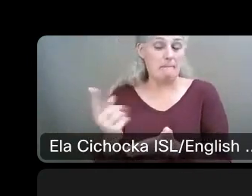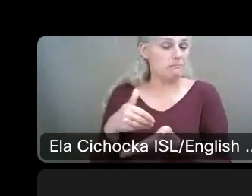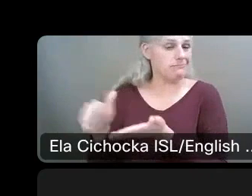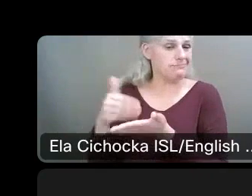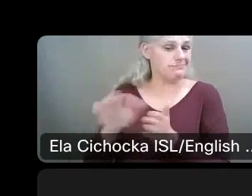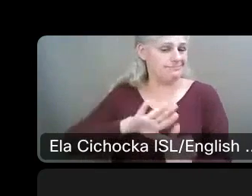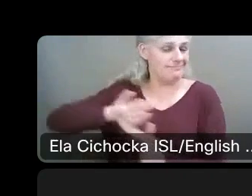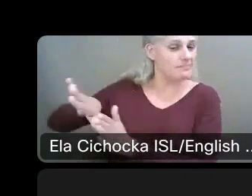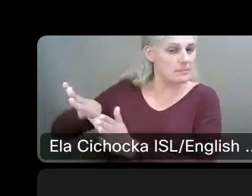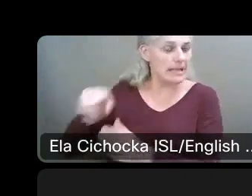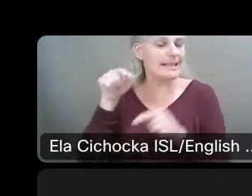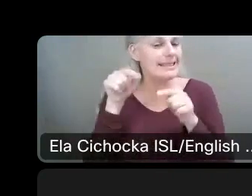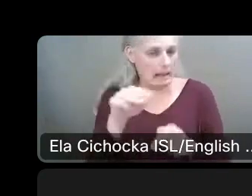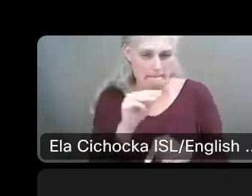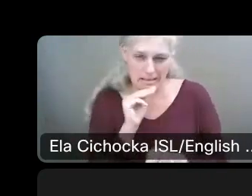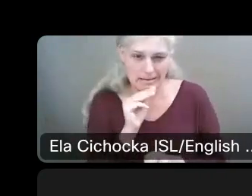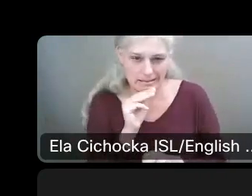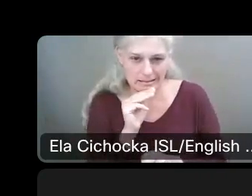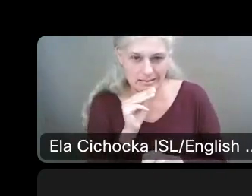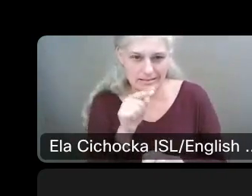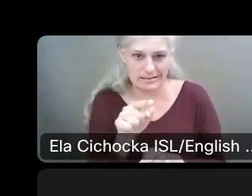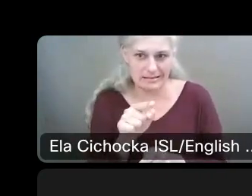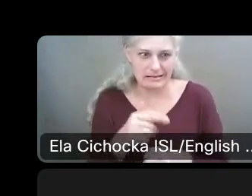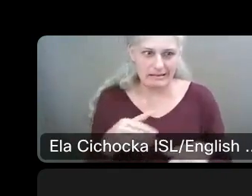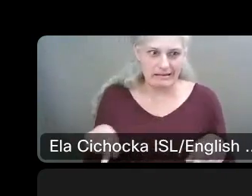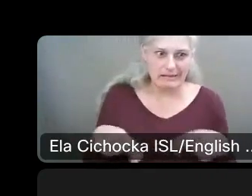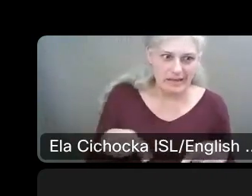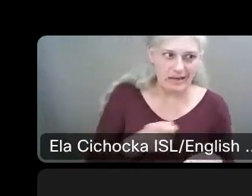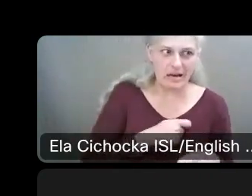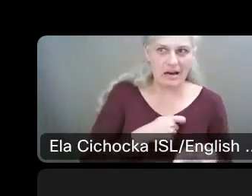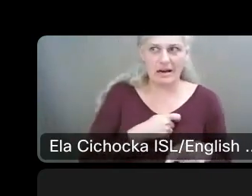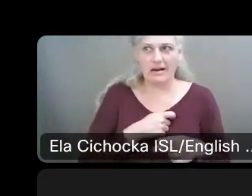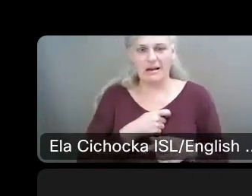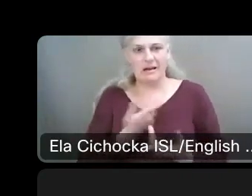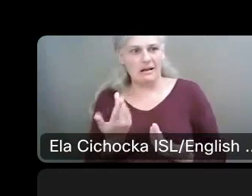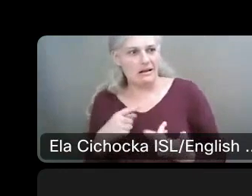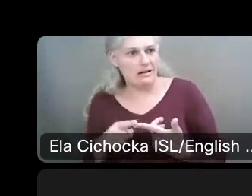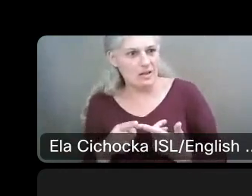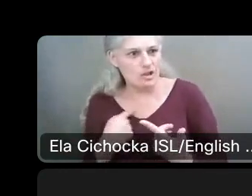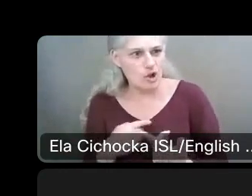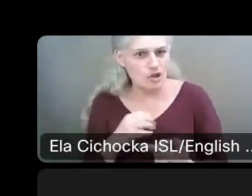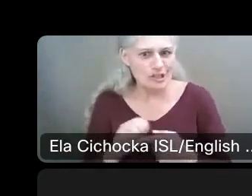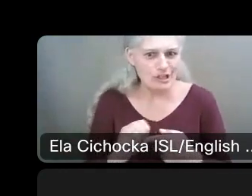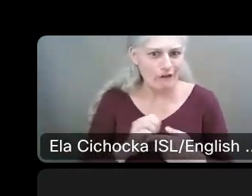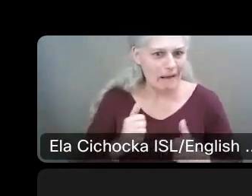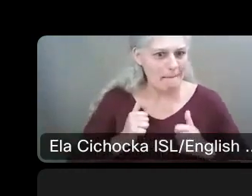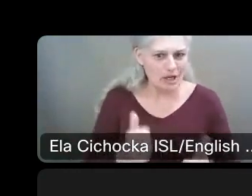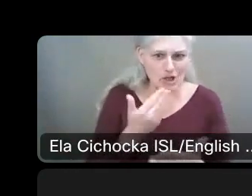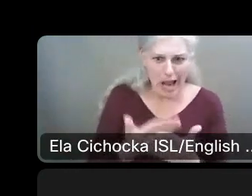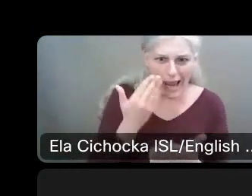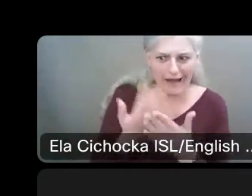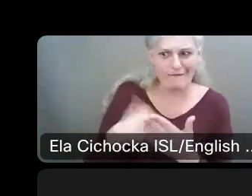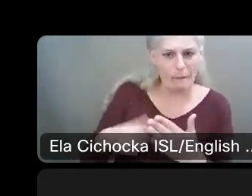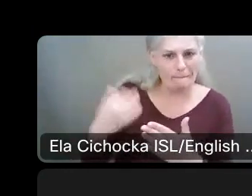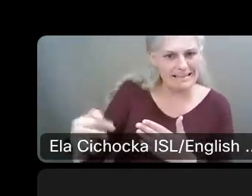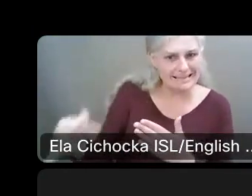that signals fear, anxiety, denial, a lack of a willingness to learn from failure. In that sense, I believe